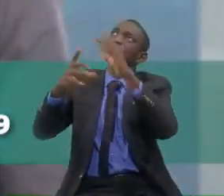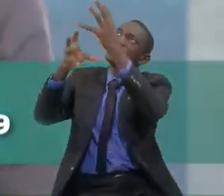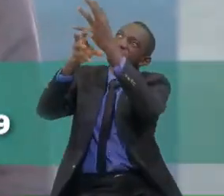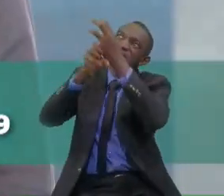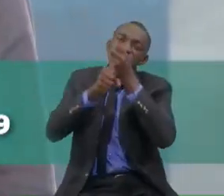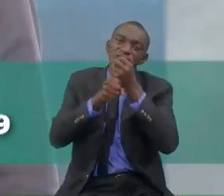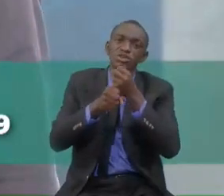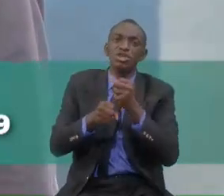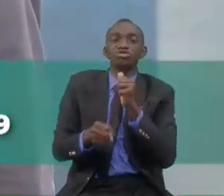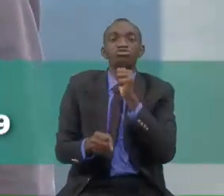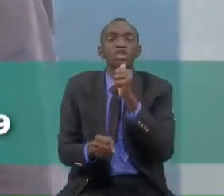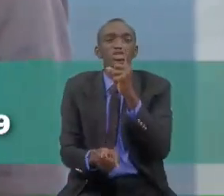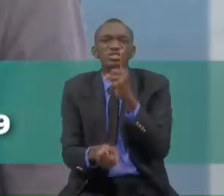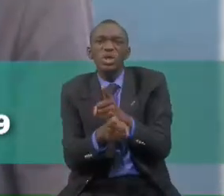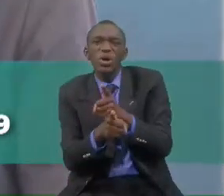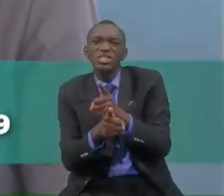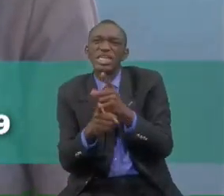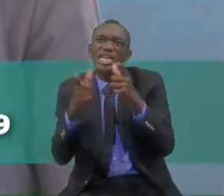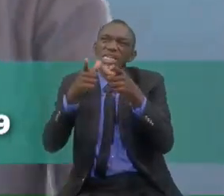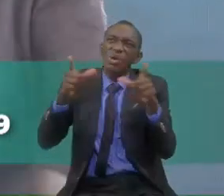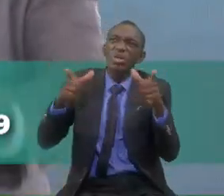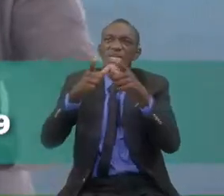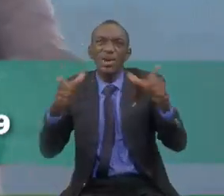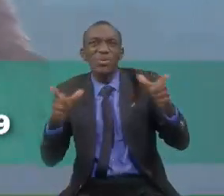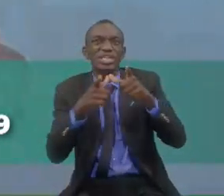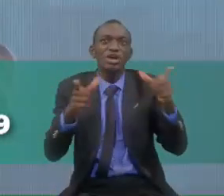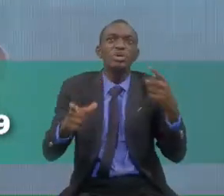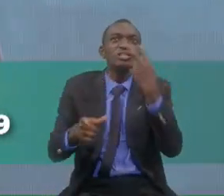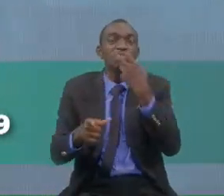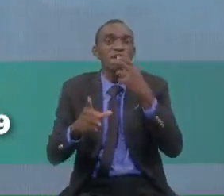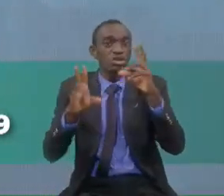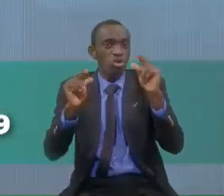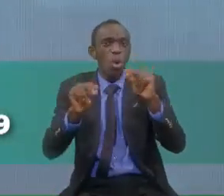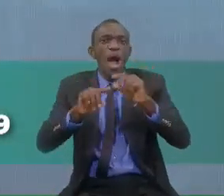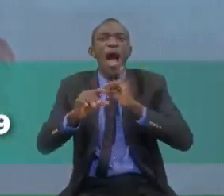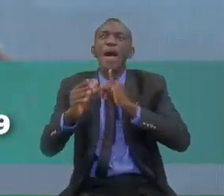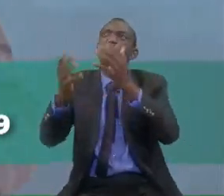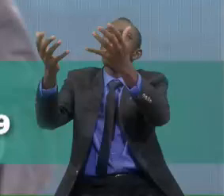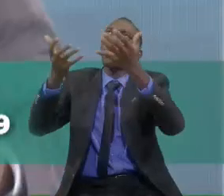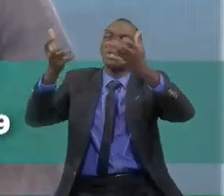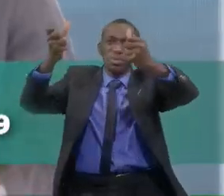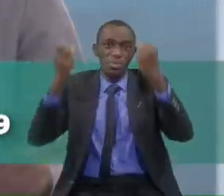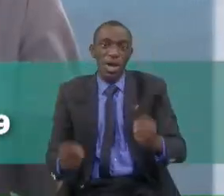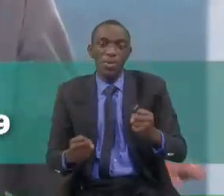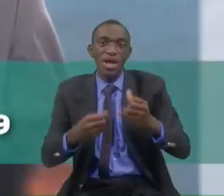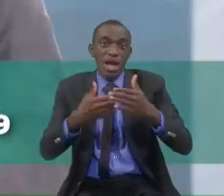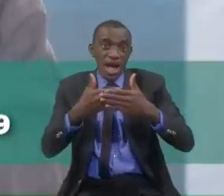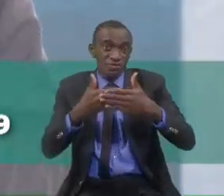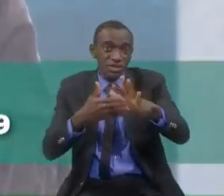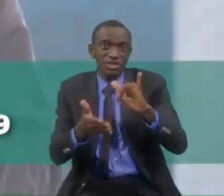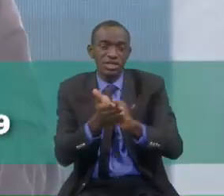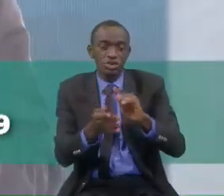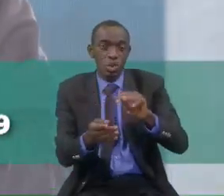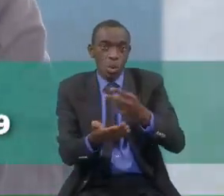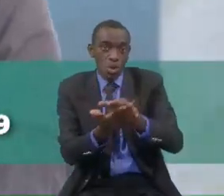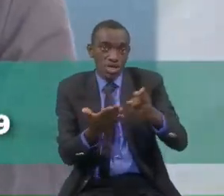receive tongues, but power. After that, the Holy Ghost is come upon you, and you wait